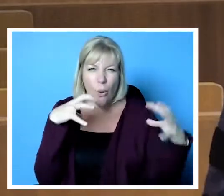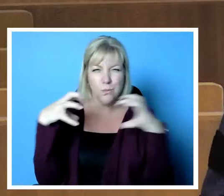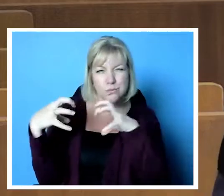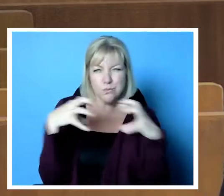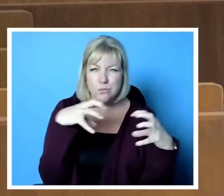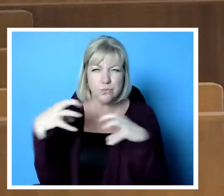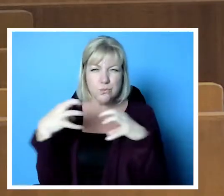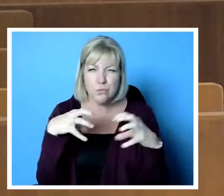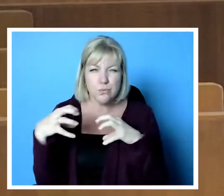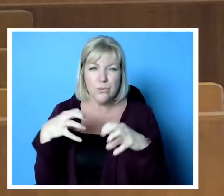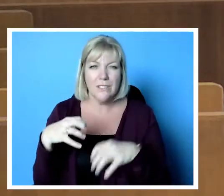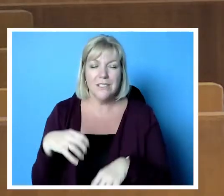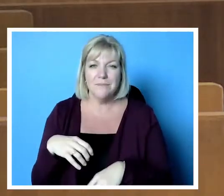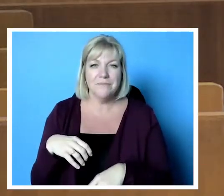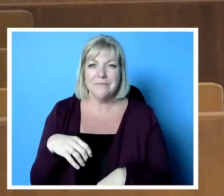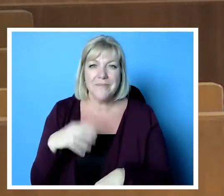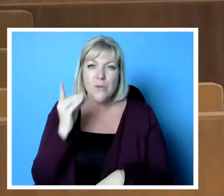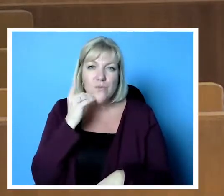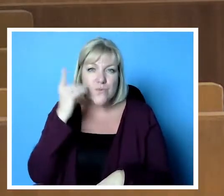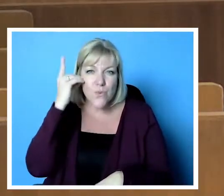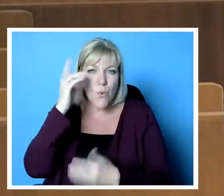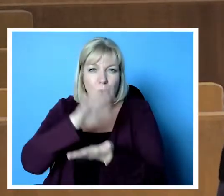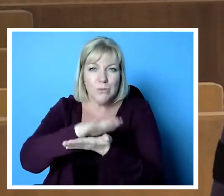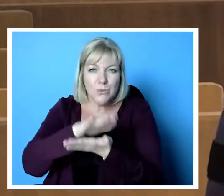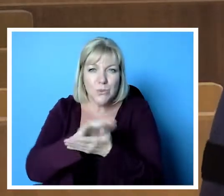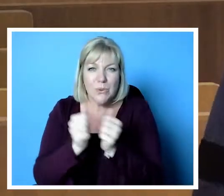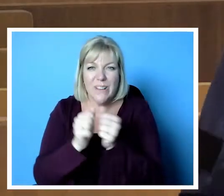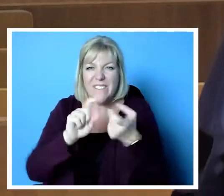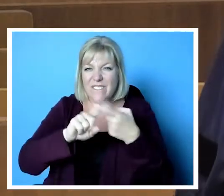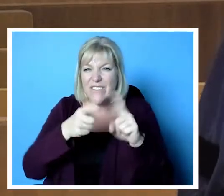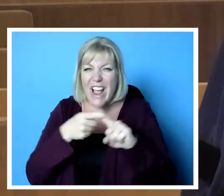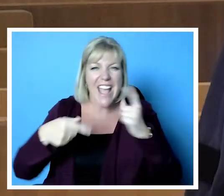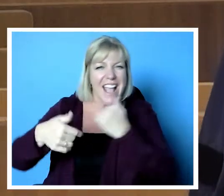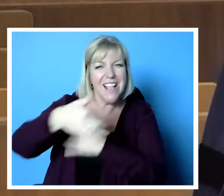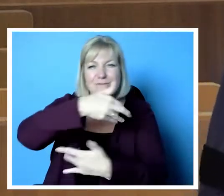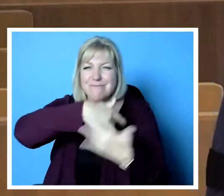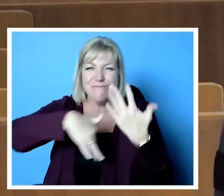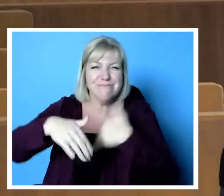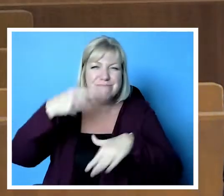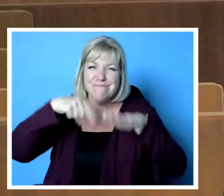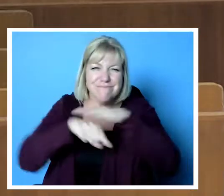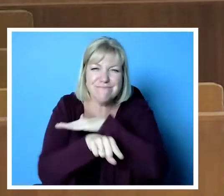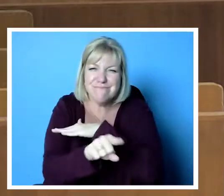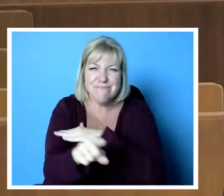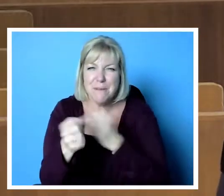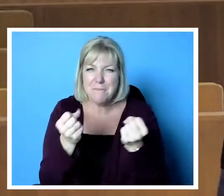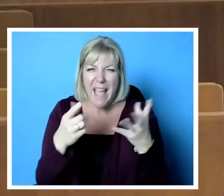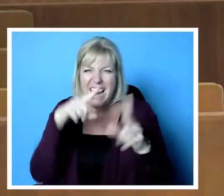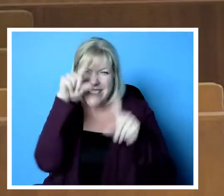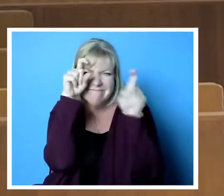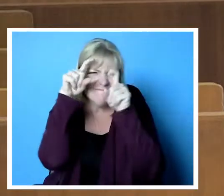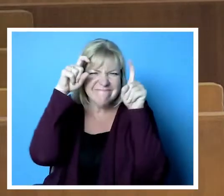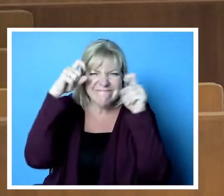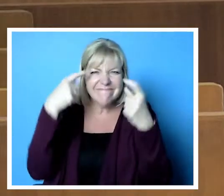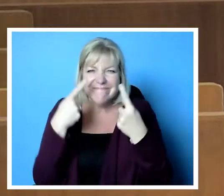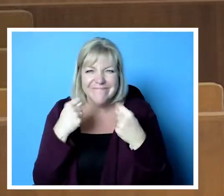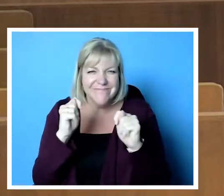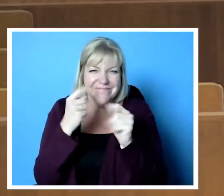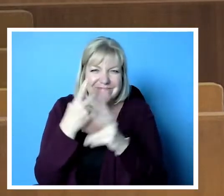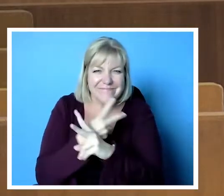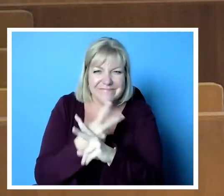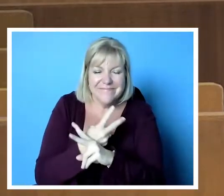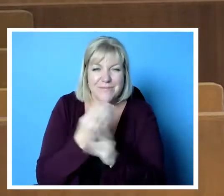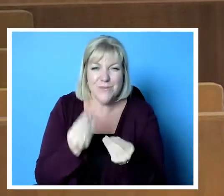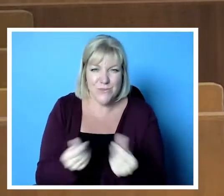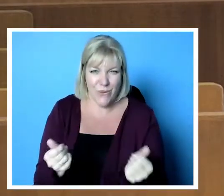a boarding school full of friends and adventures and mysteries to be solved. But I think perhaps